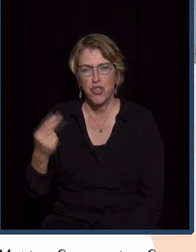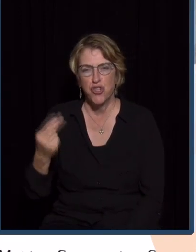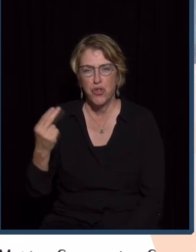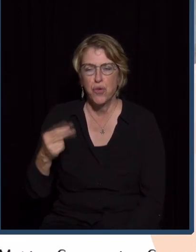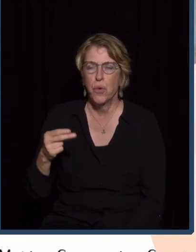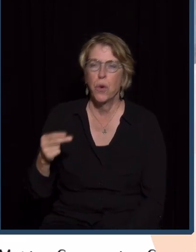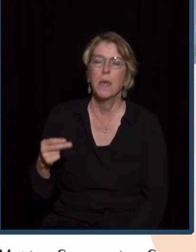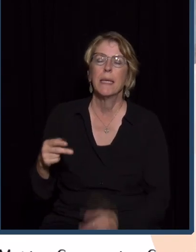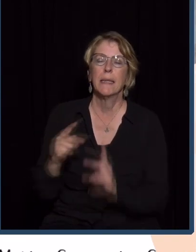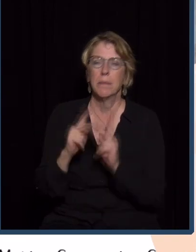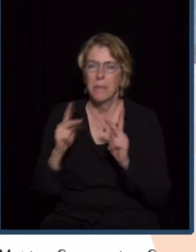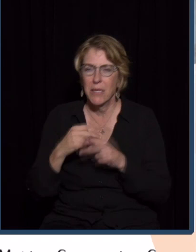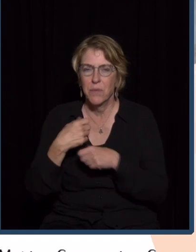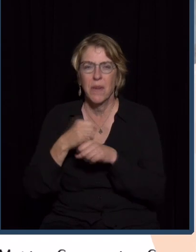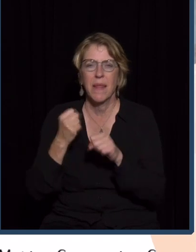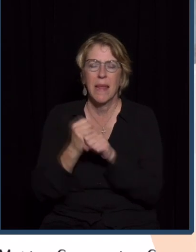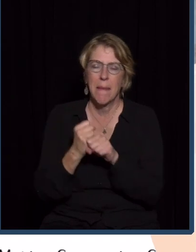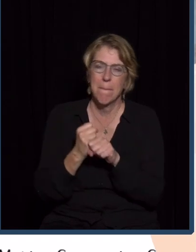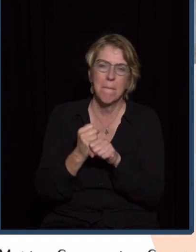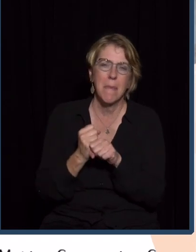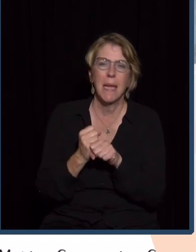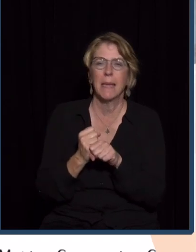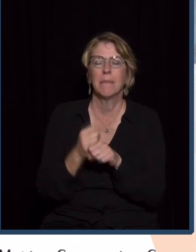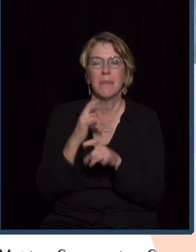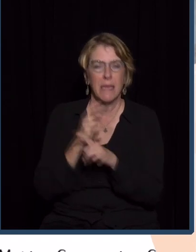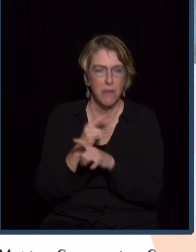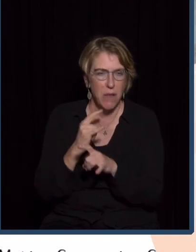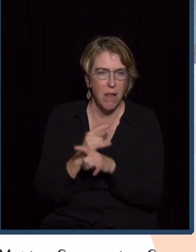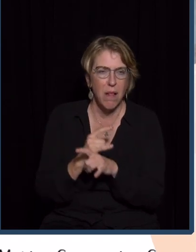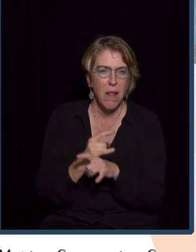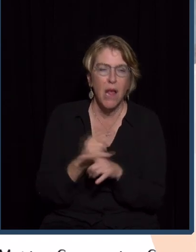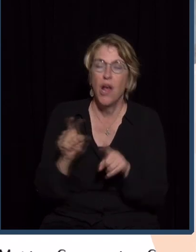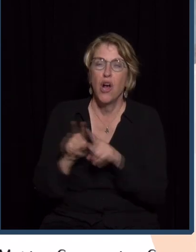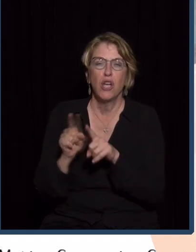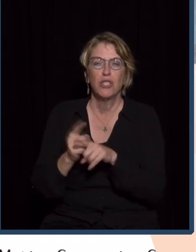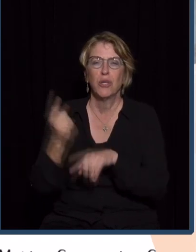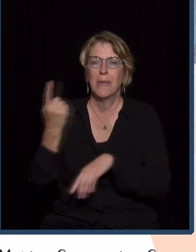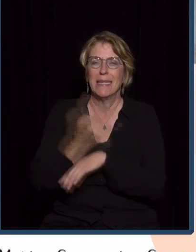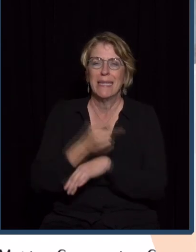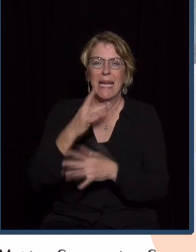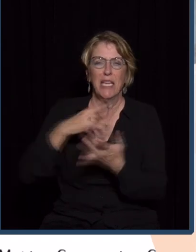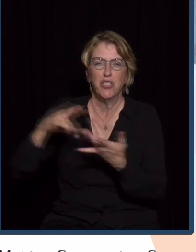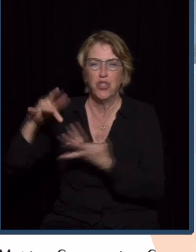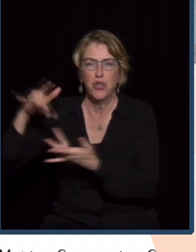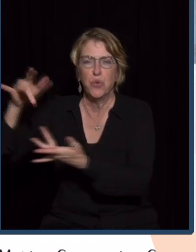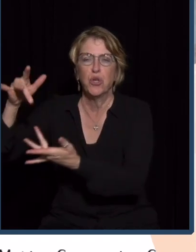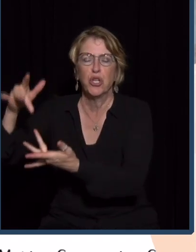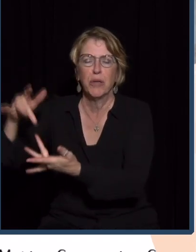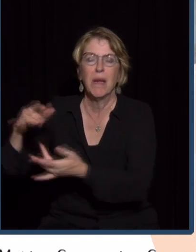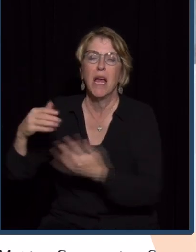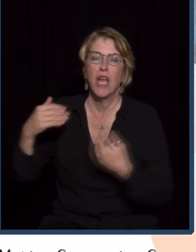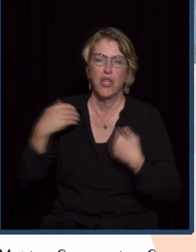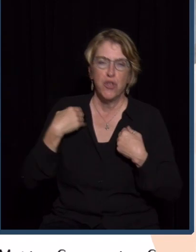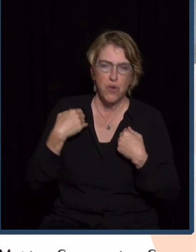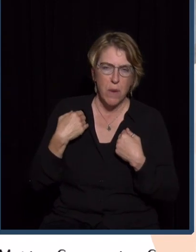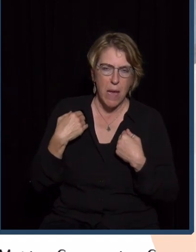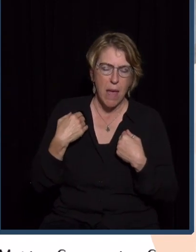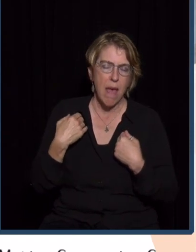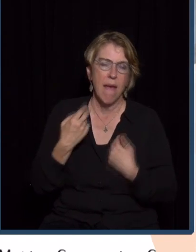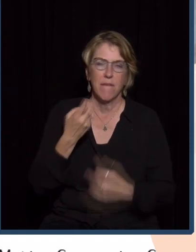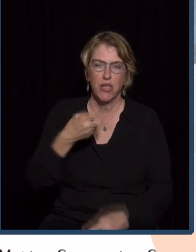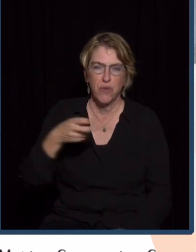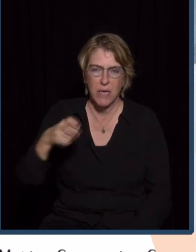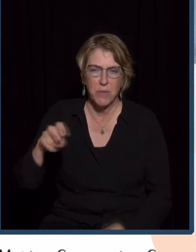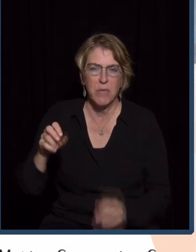made during an immersive day tour. Okay, this small group tour will include guided transportation with a whiskey